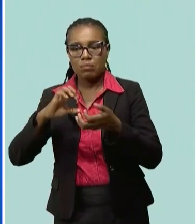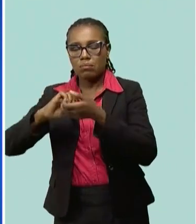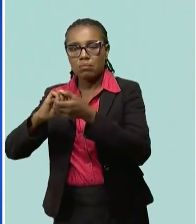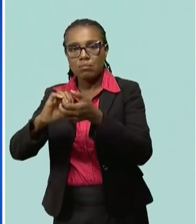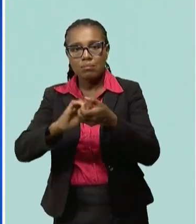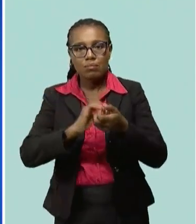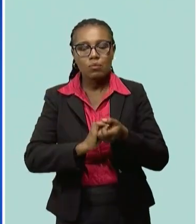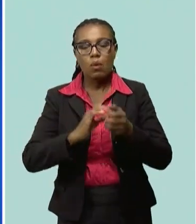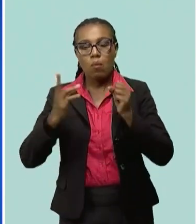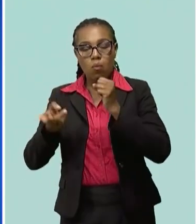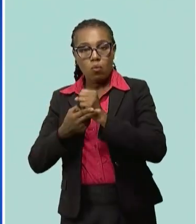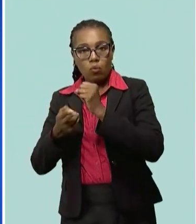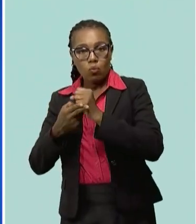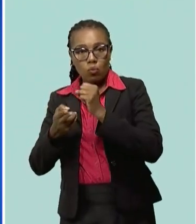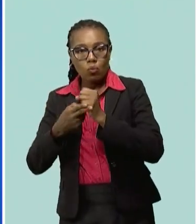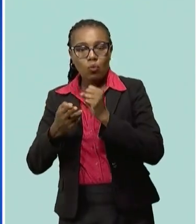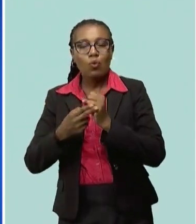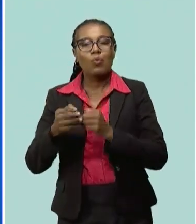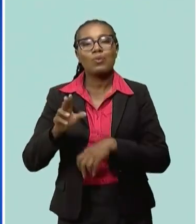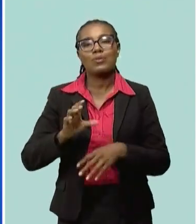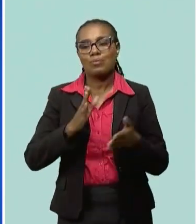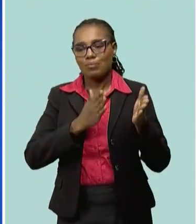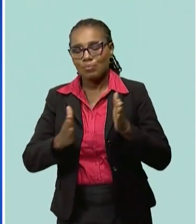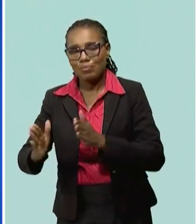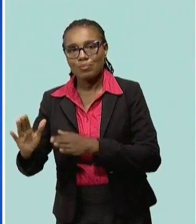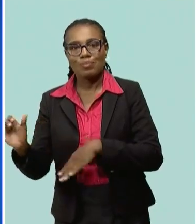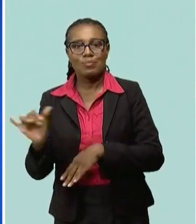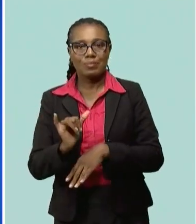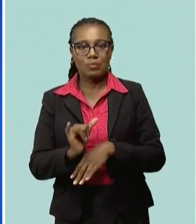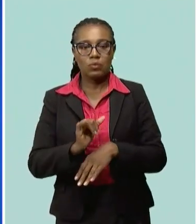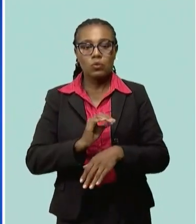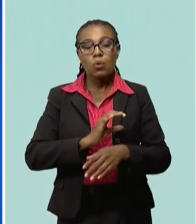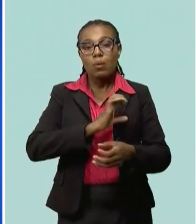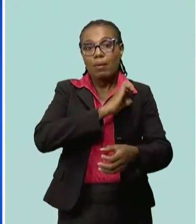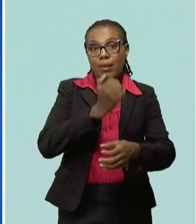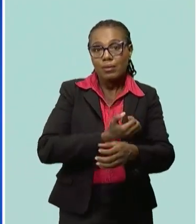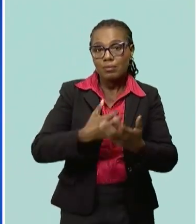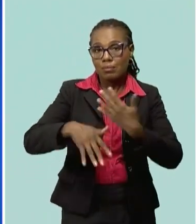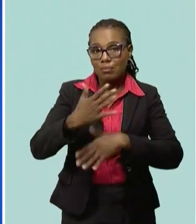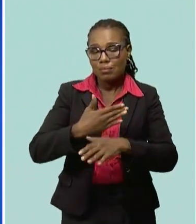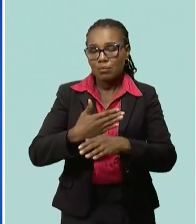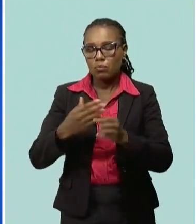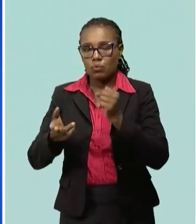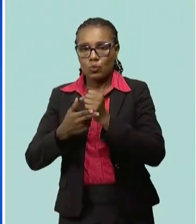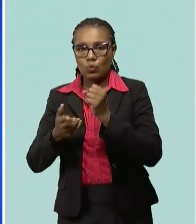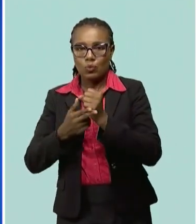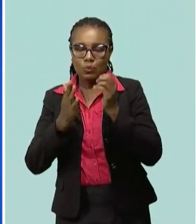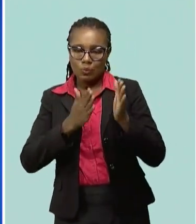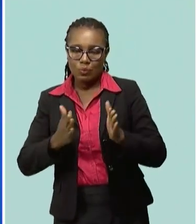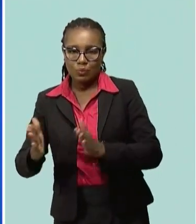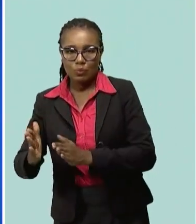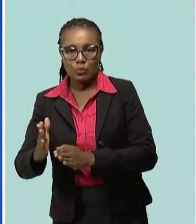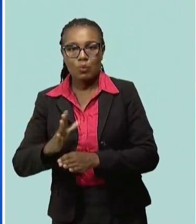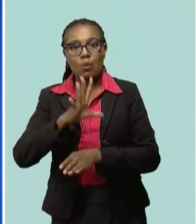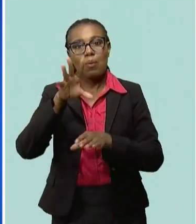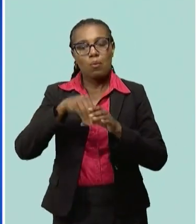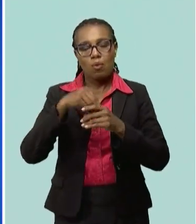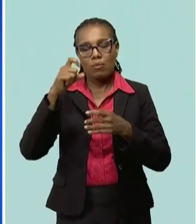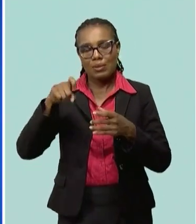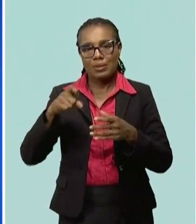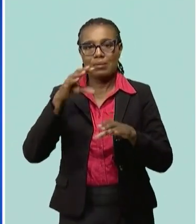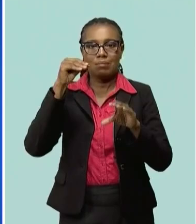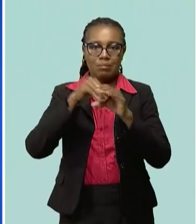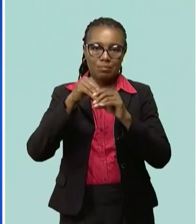So we will have a new energy mix, a new storage strategy in both instances, which will require